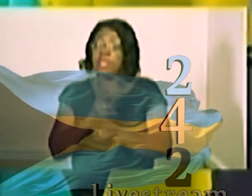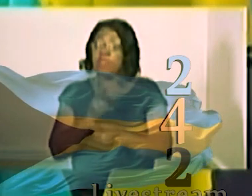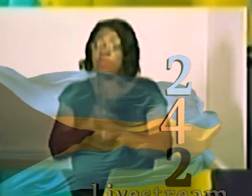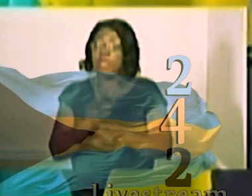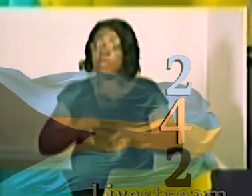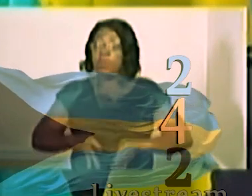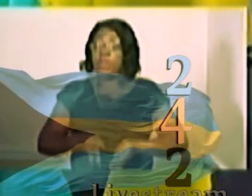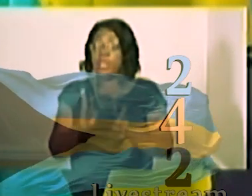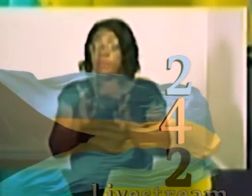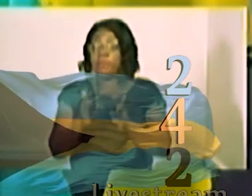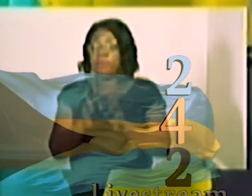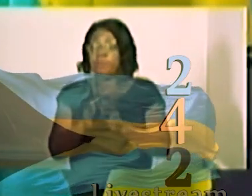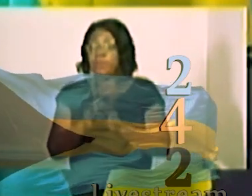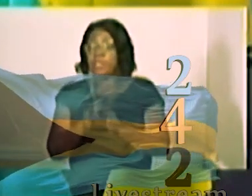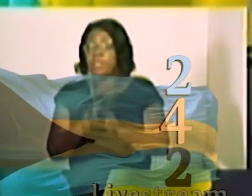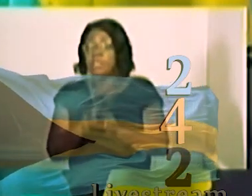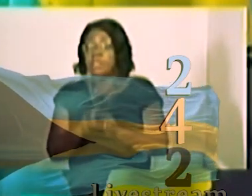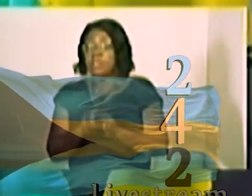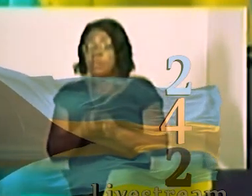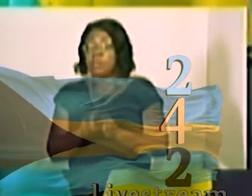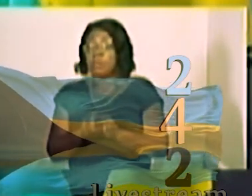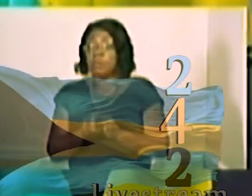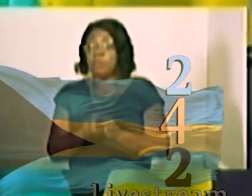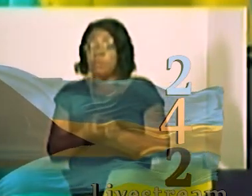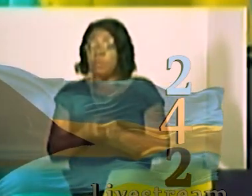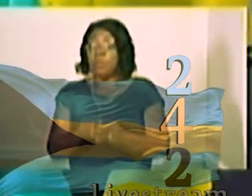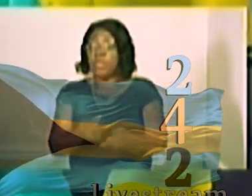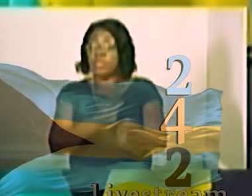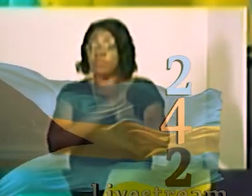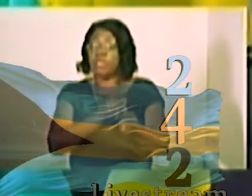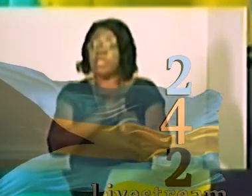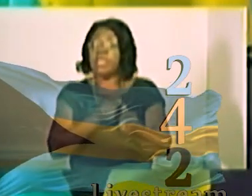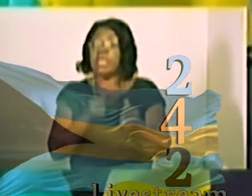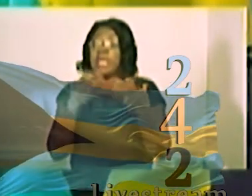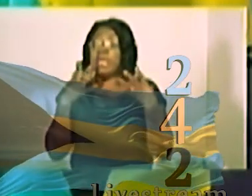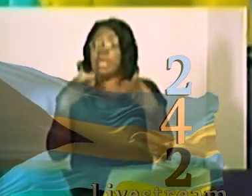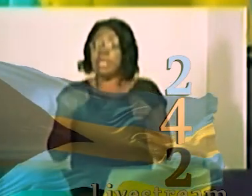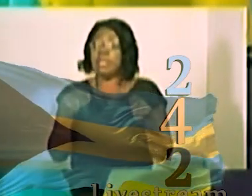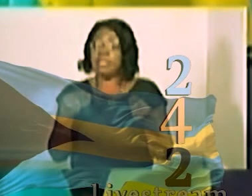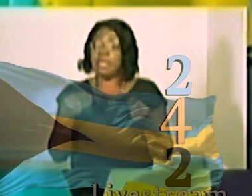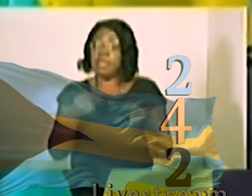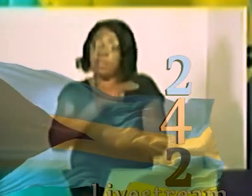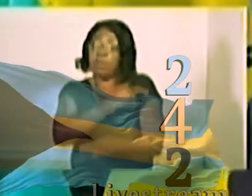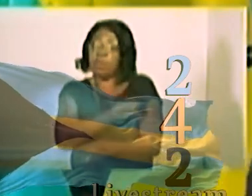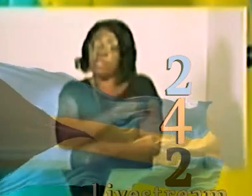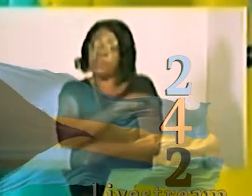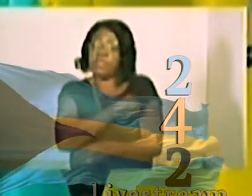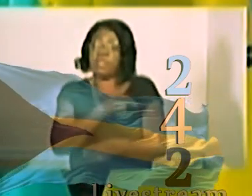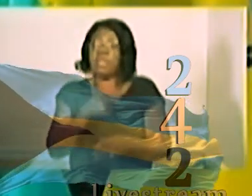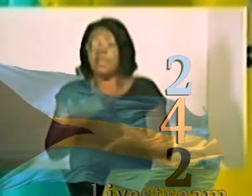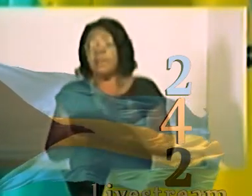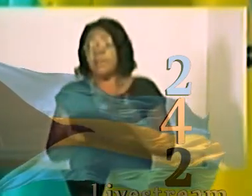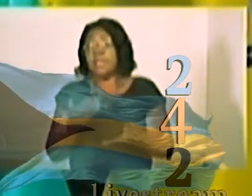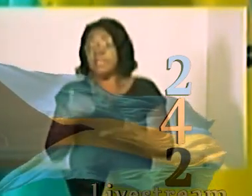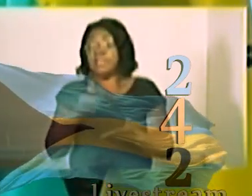the hospital, other health facilities are being strengthened and prepared just in the event that should happen.